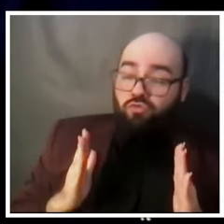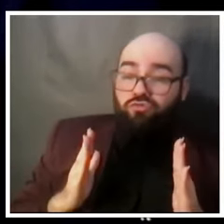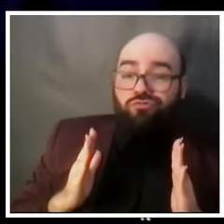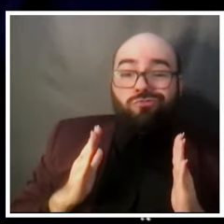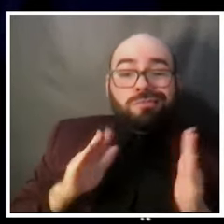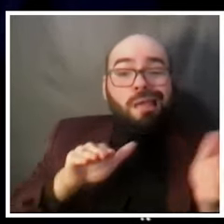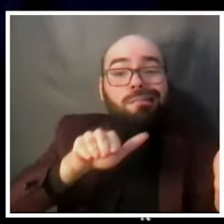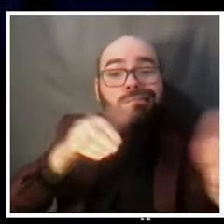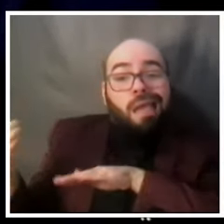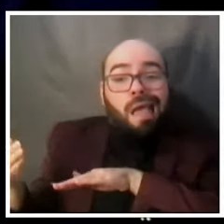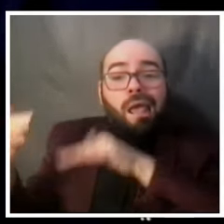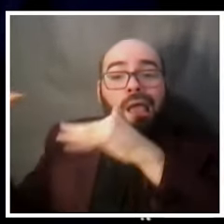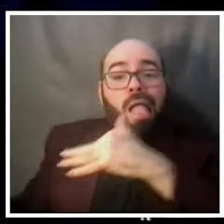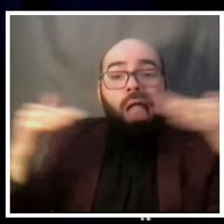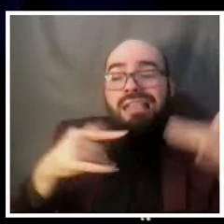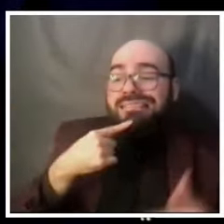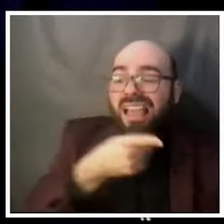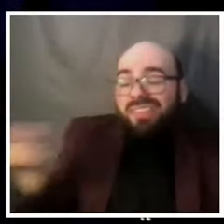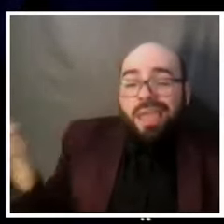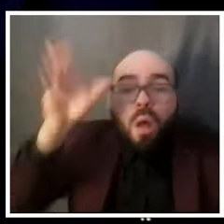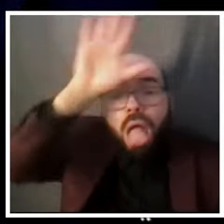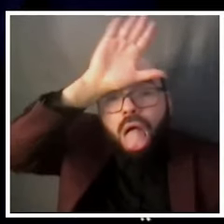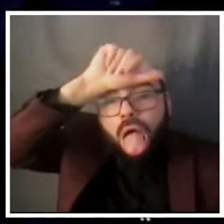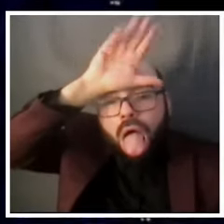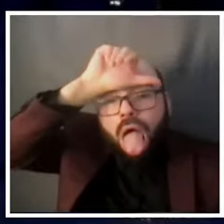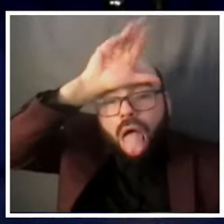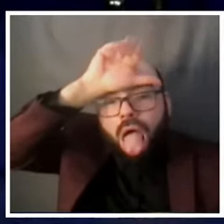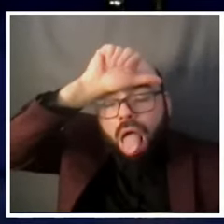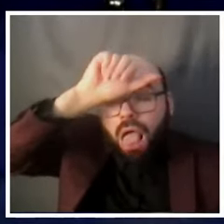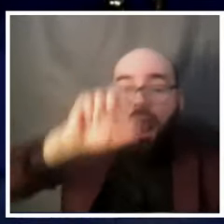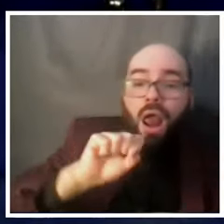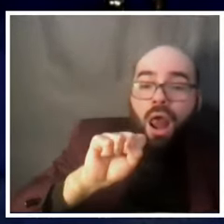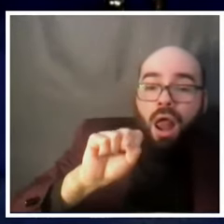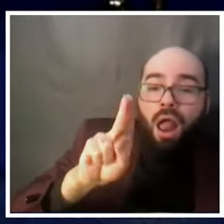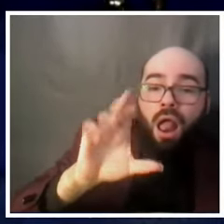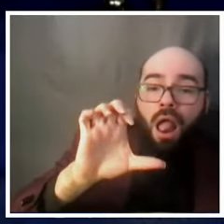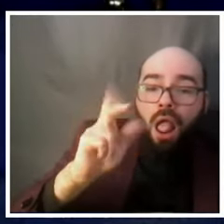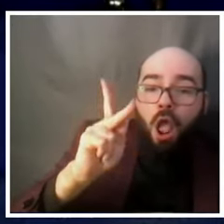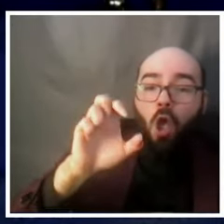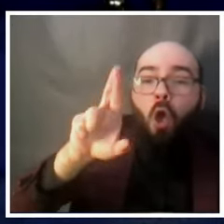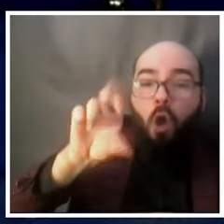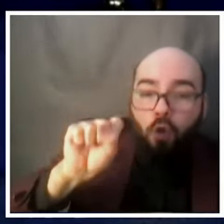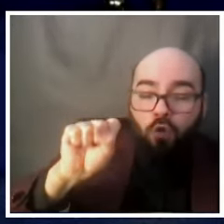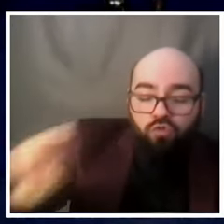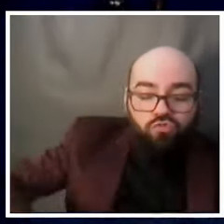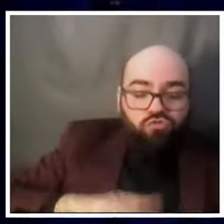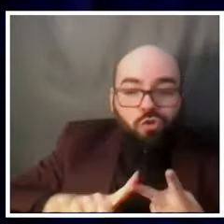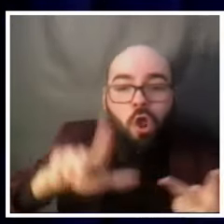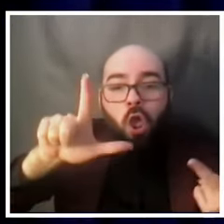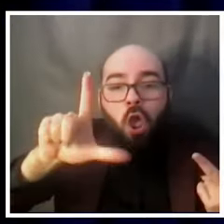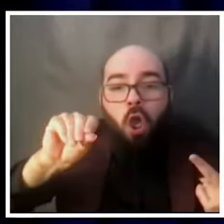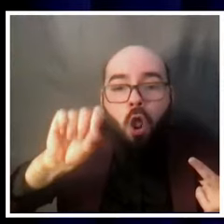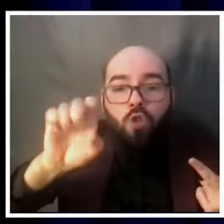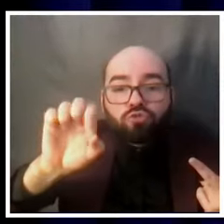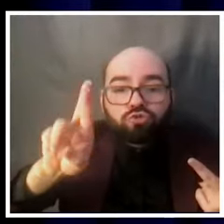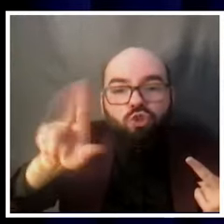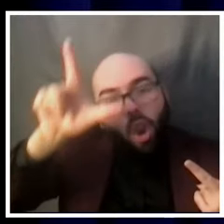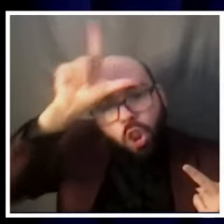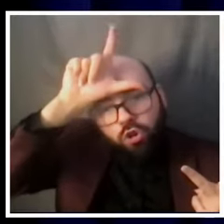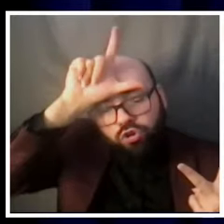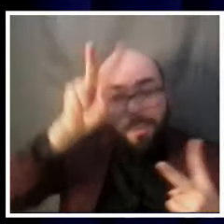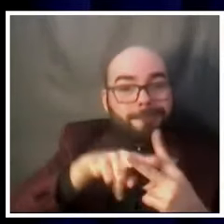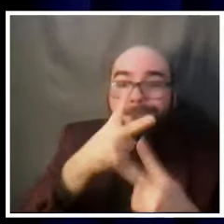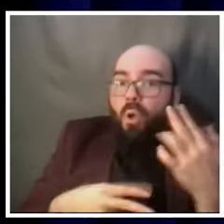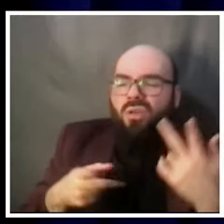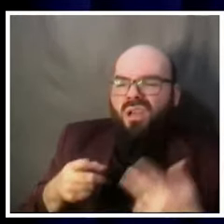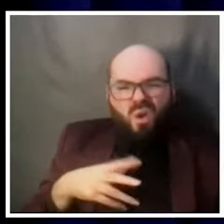quote, suckers and losers. Suckers and losers, he said it. Who the hell does he think he is?